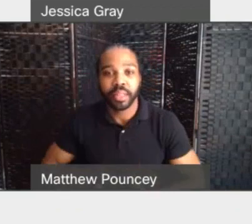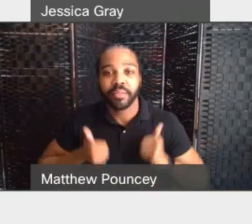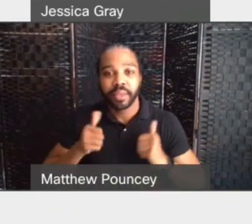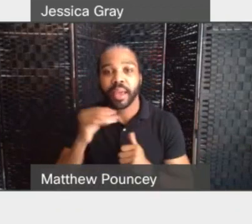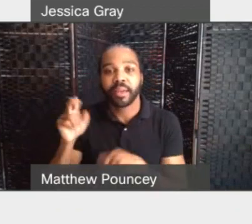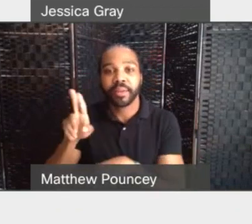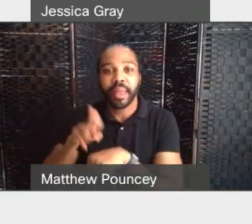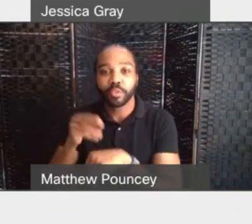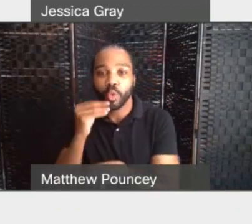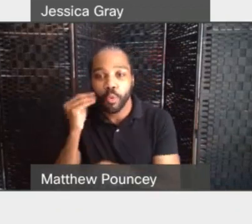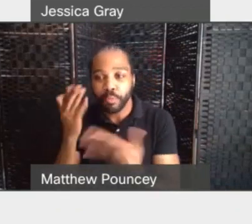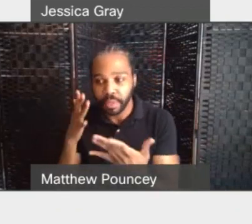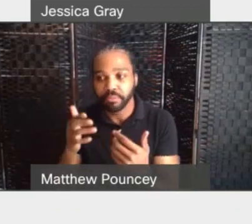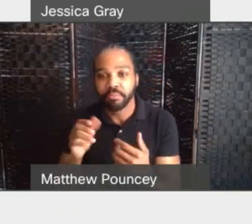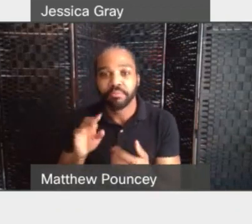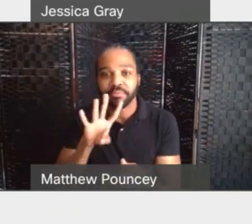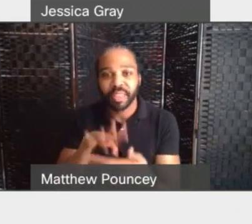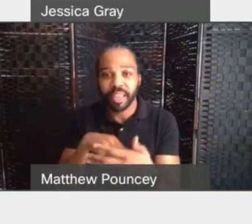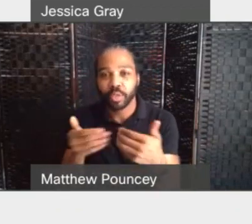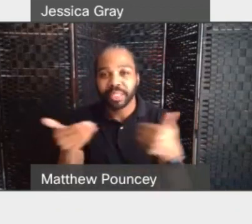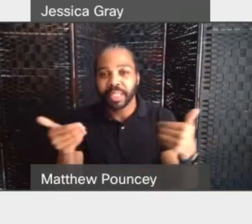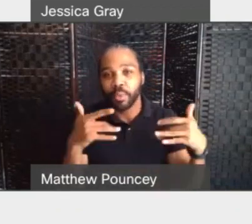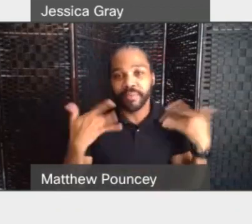a separate event rather than,